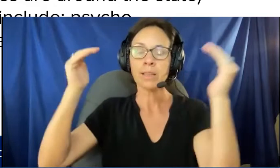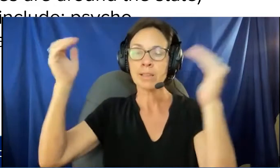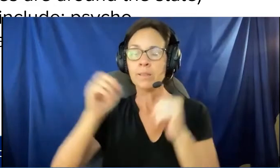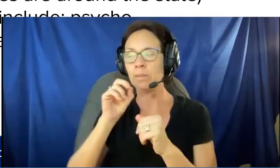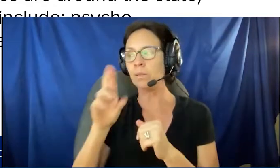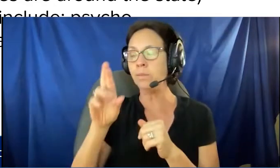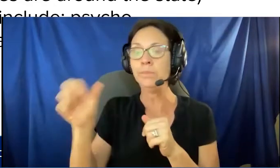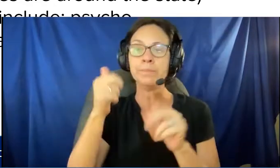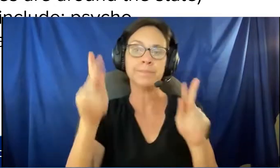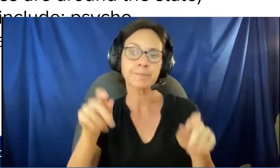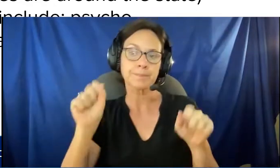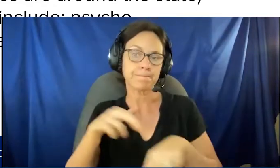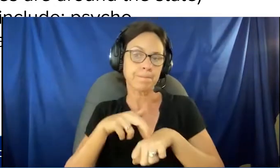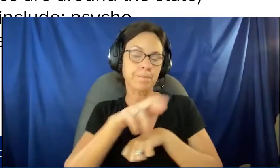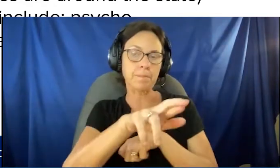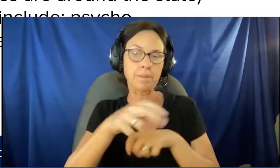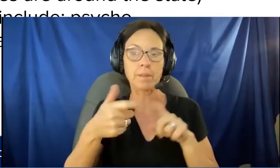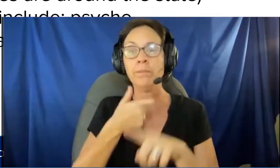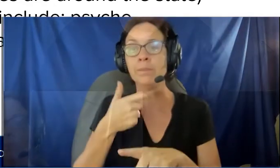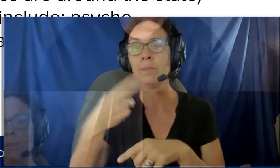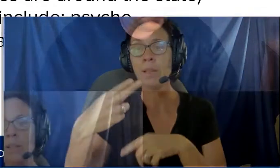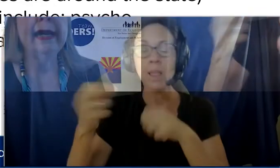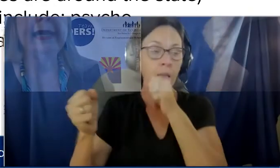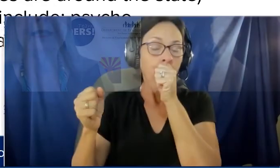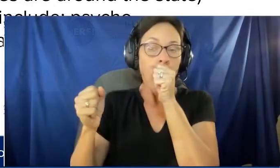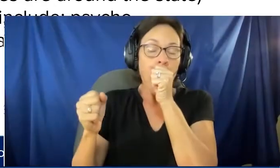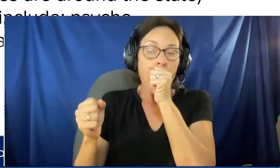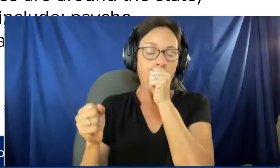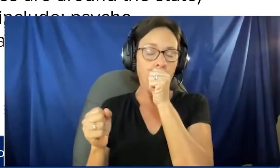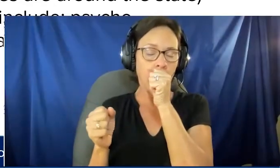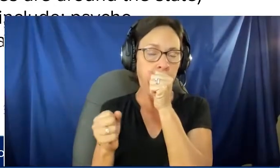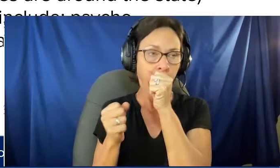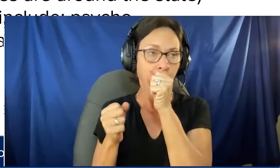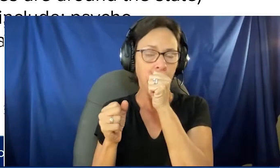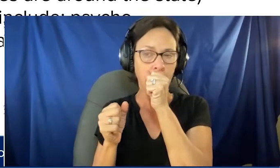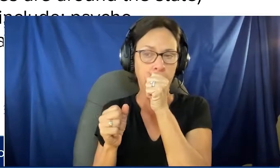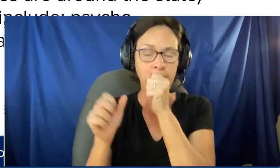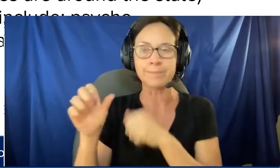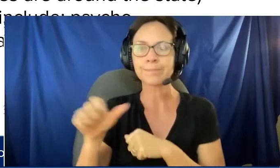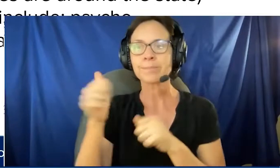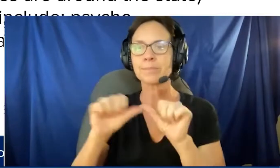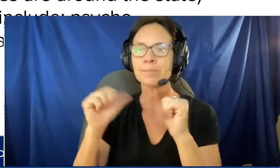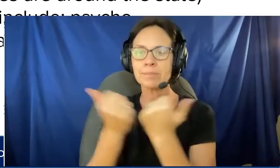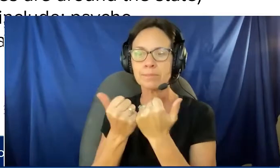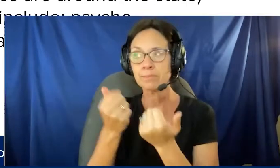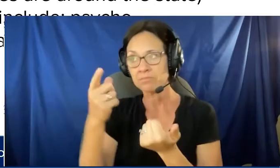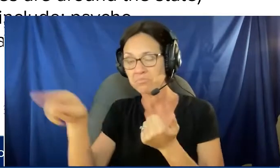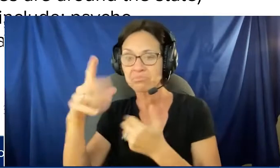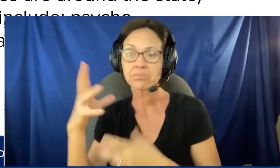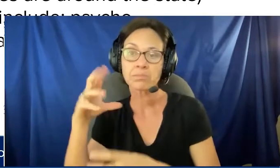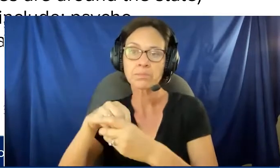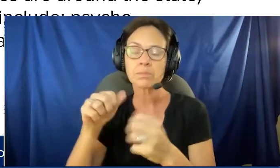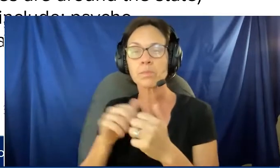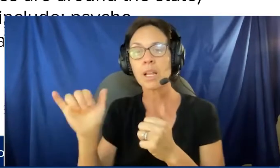referred by their high school, by another agency that they participate with, like the Division